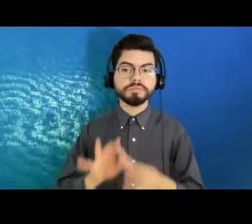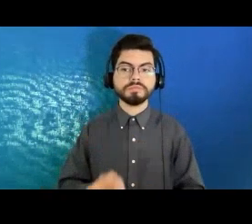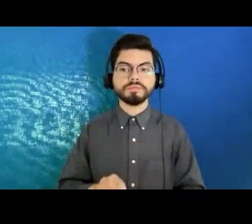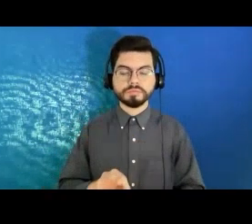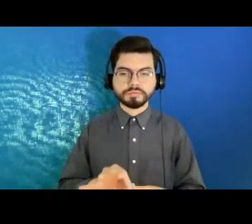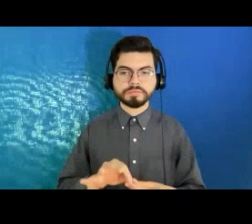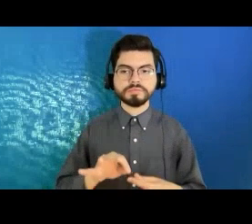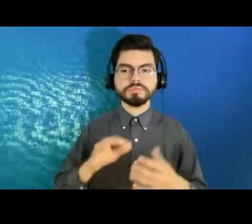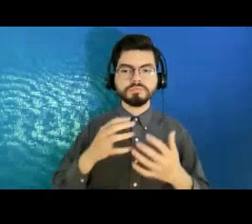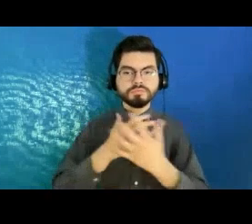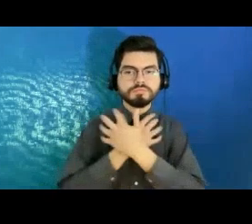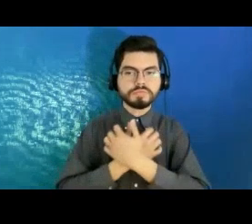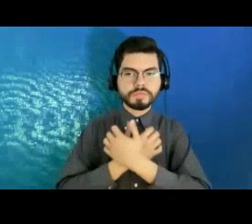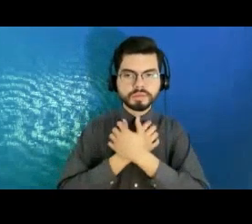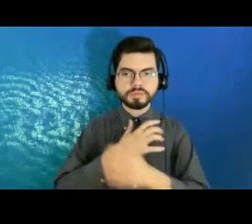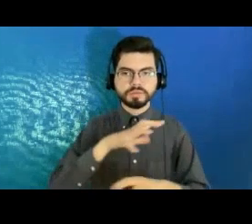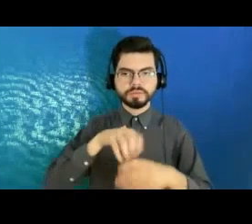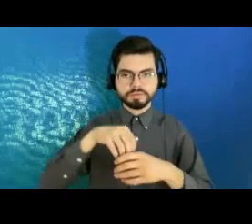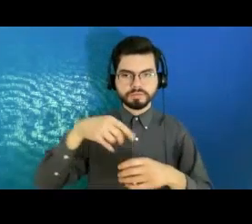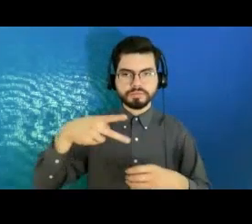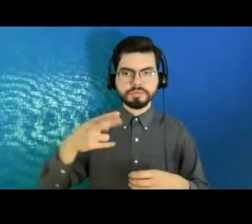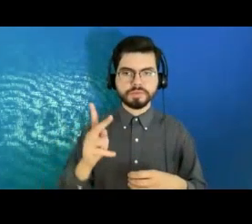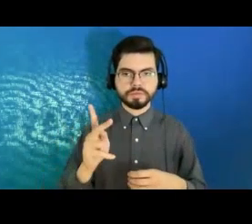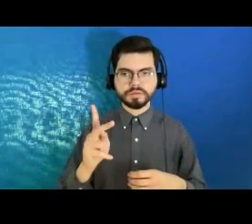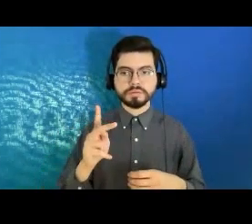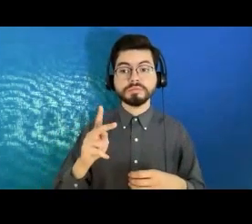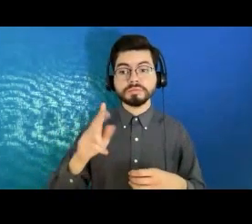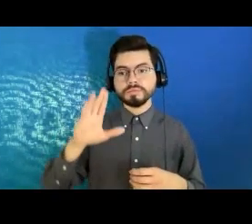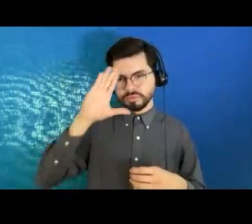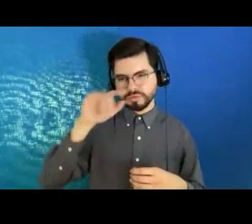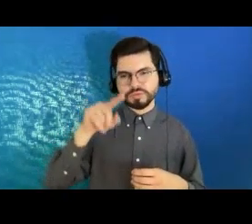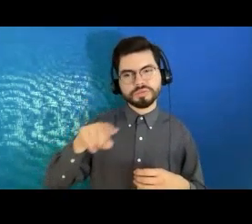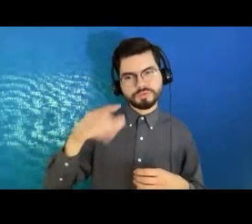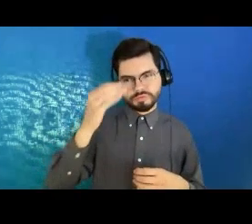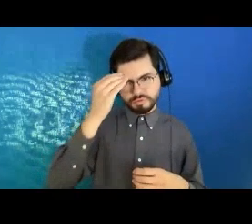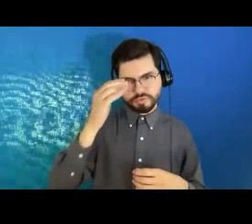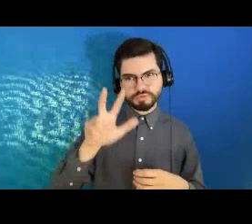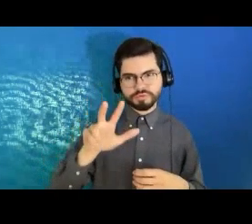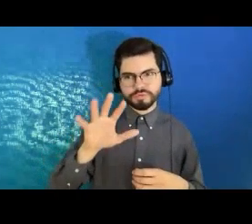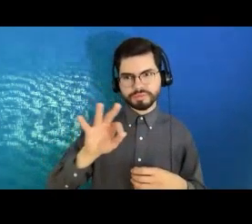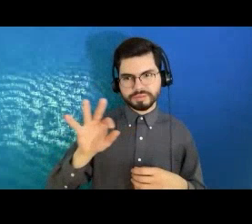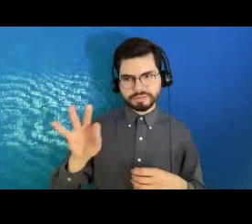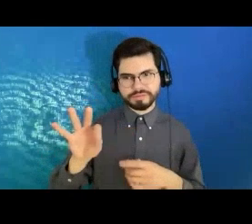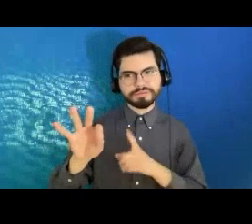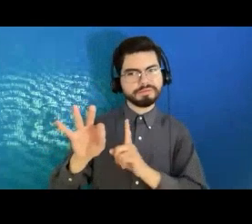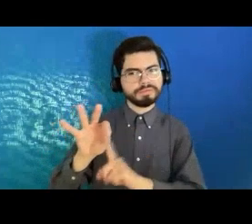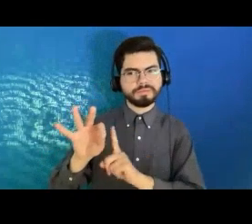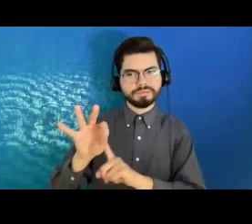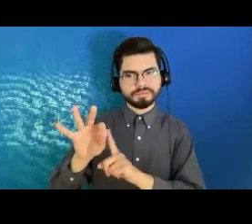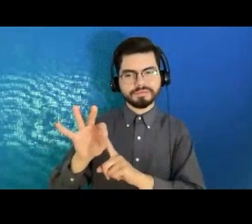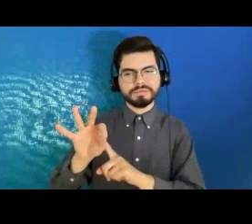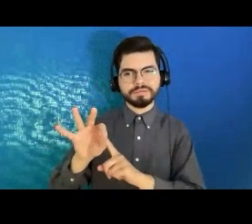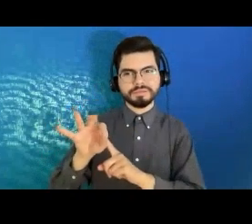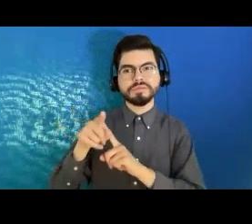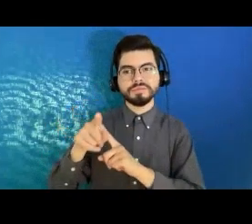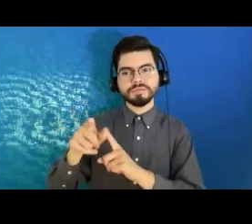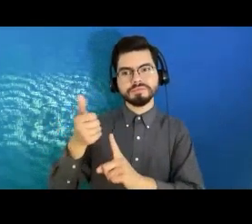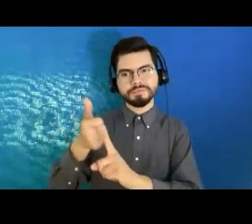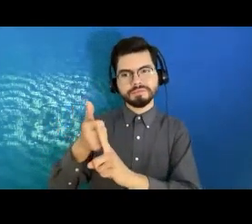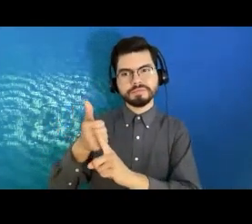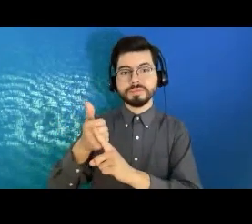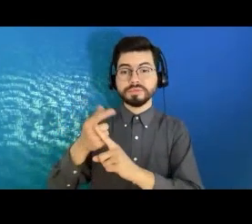bears in the parks. I know you know 399 and her saga. She, in fact, was the first grizzly bear that I saw in